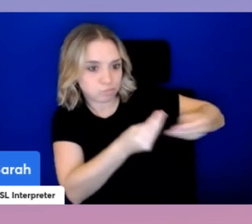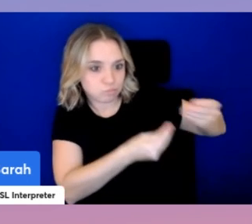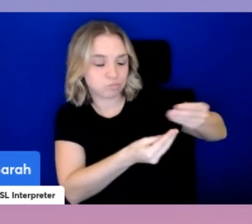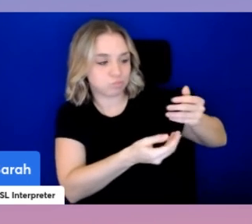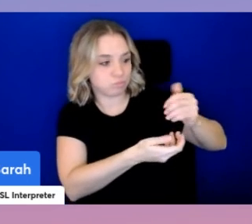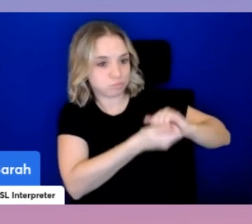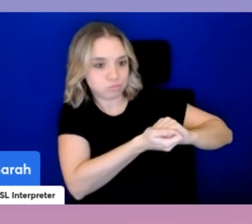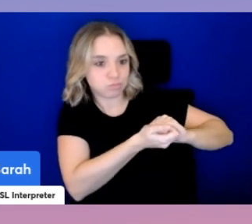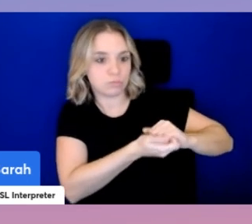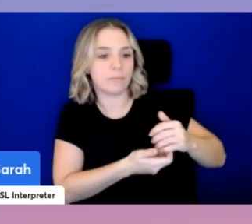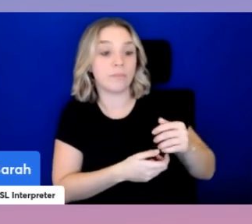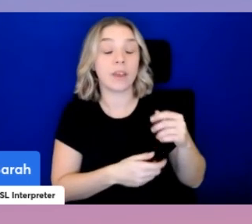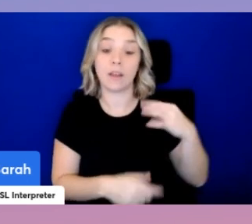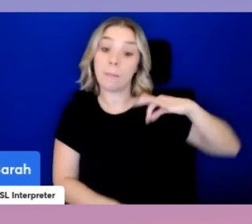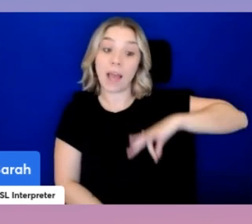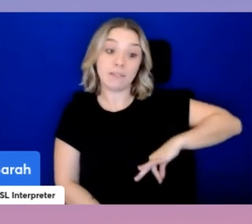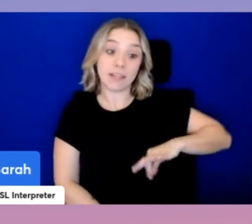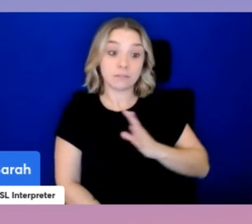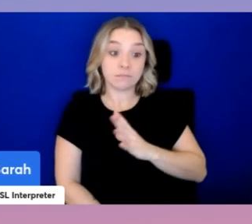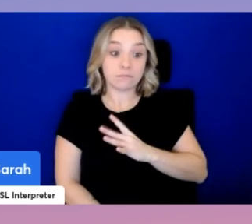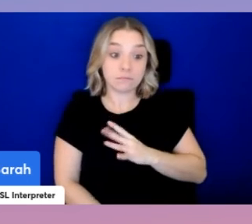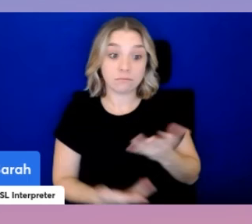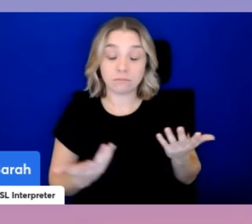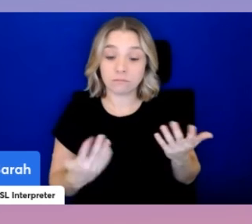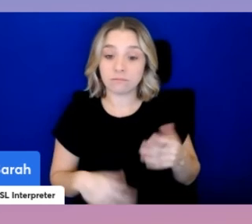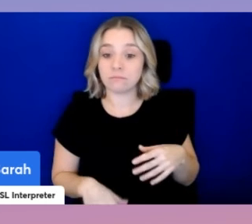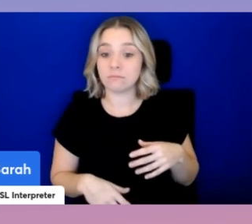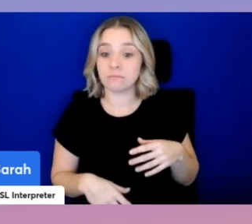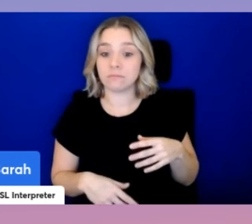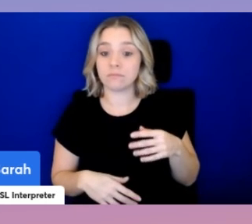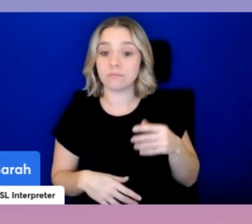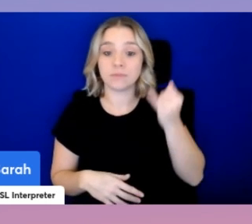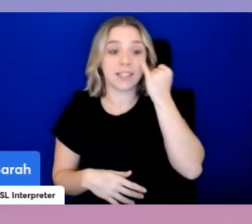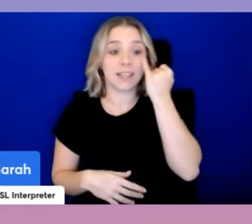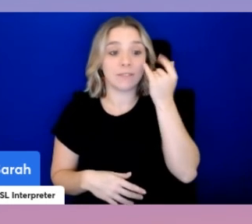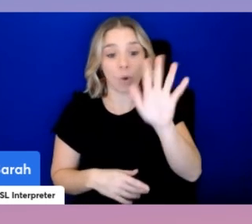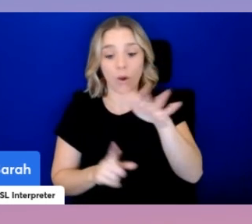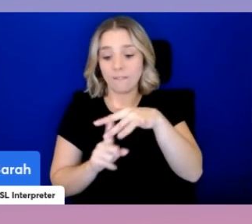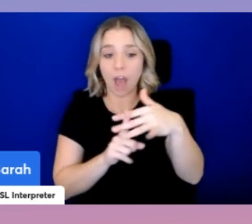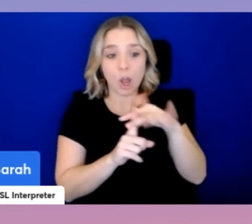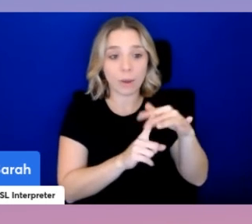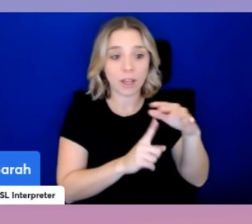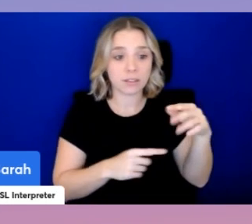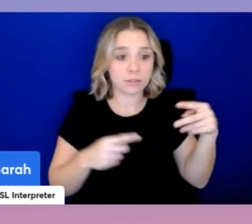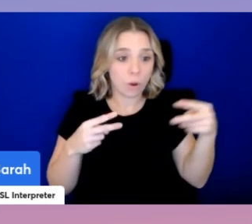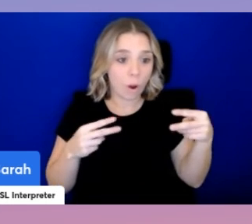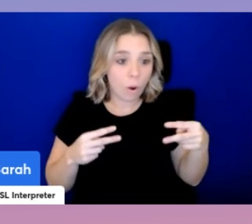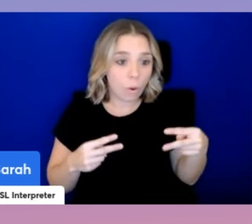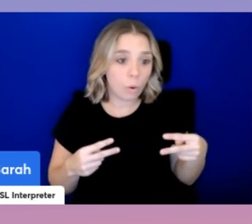that gives when you have your environment as code is that you